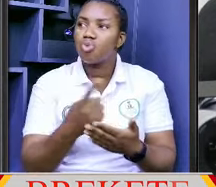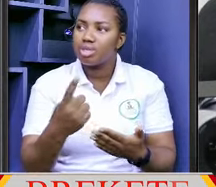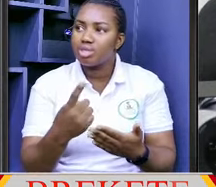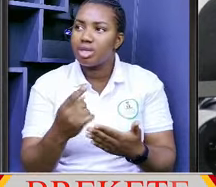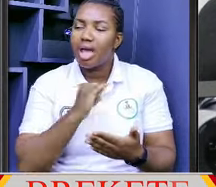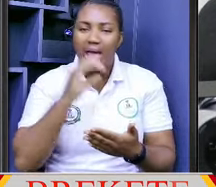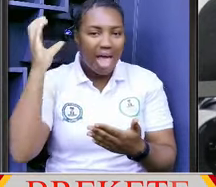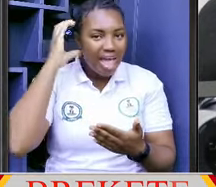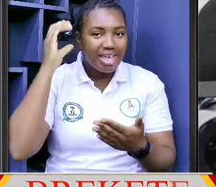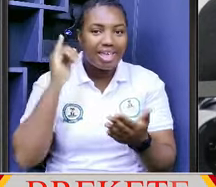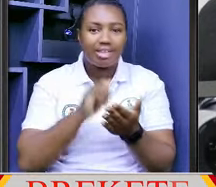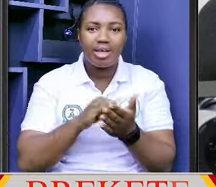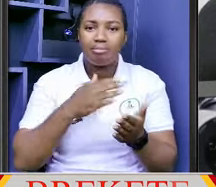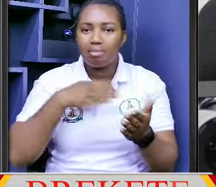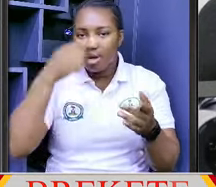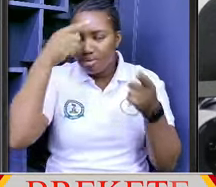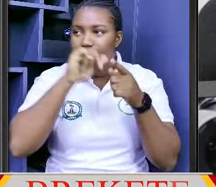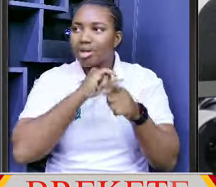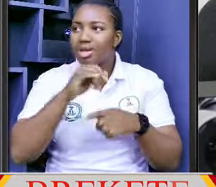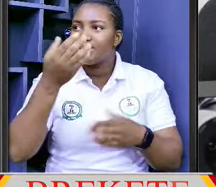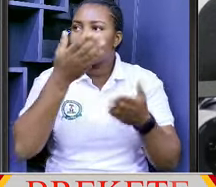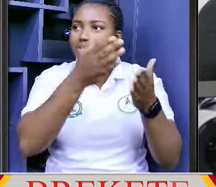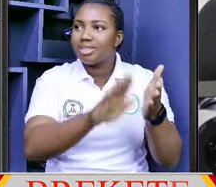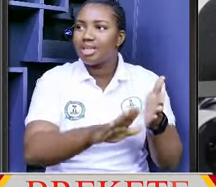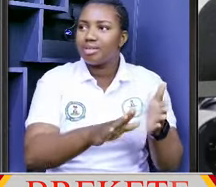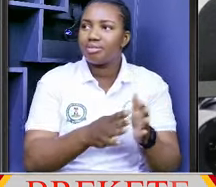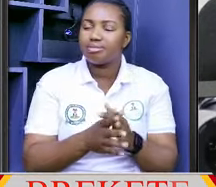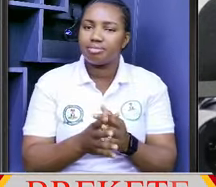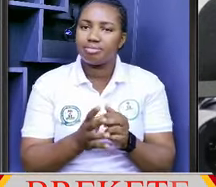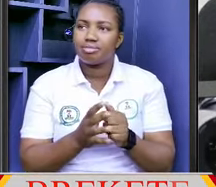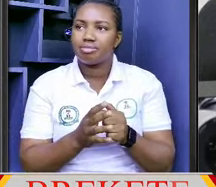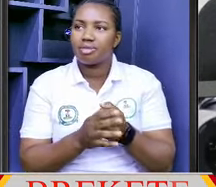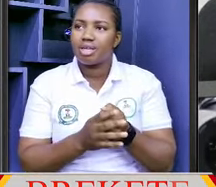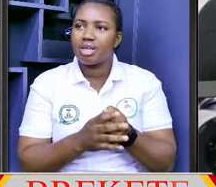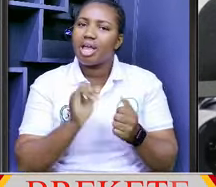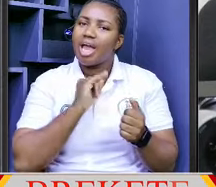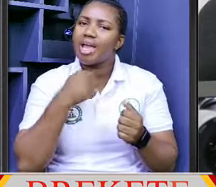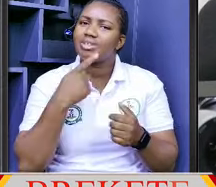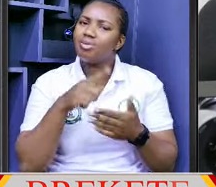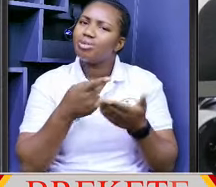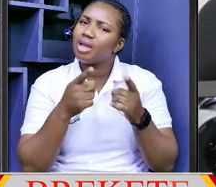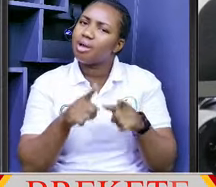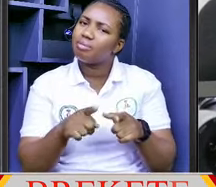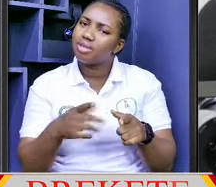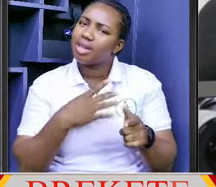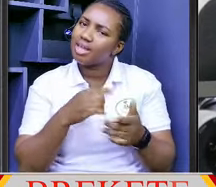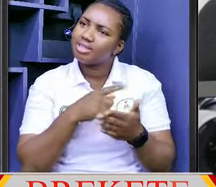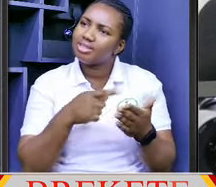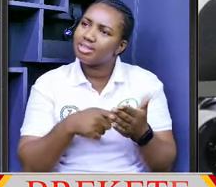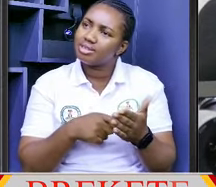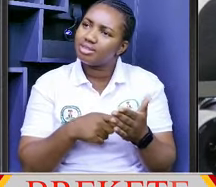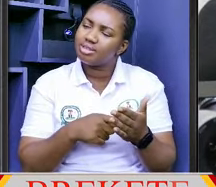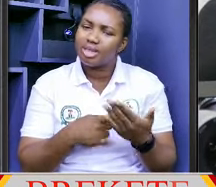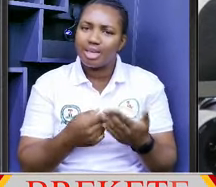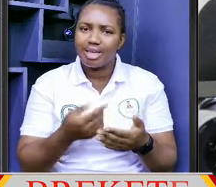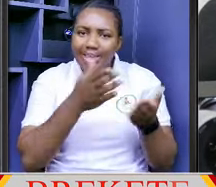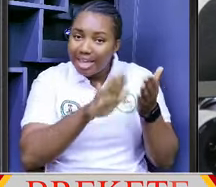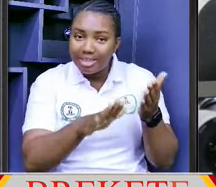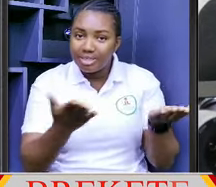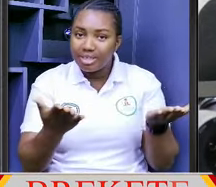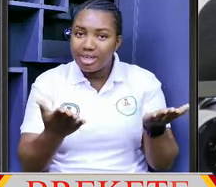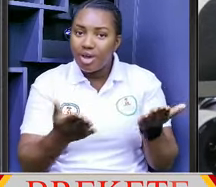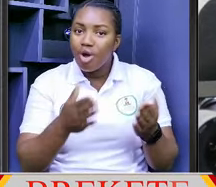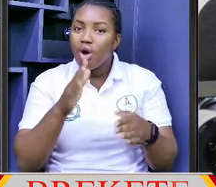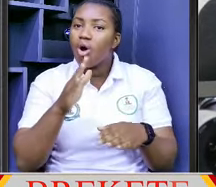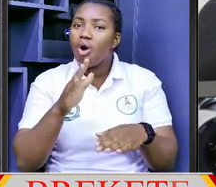heard that my brother is dead. I said, Kai, what is happening like this? So he's dead. He says he's dead. Upon all